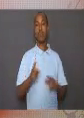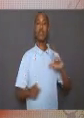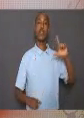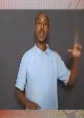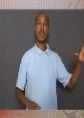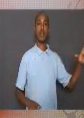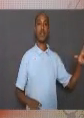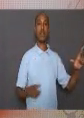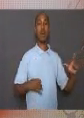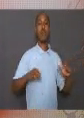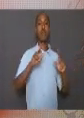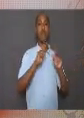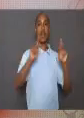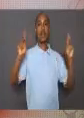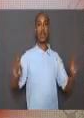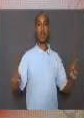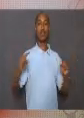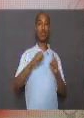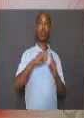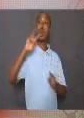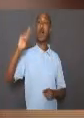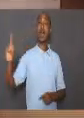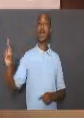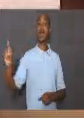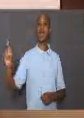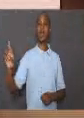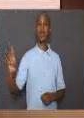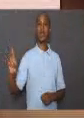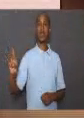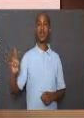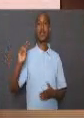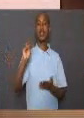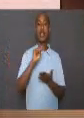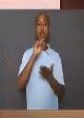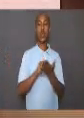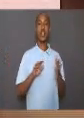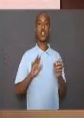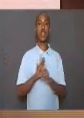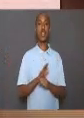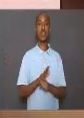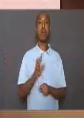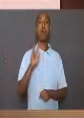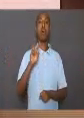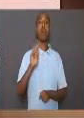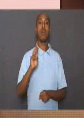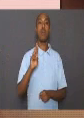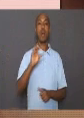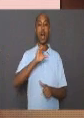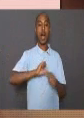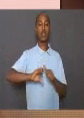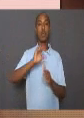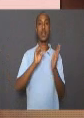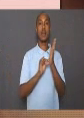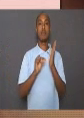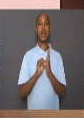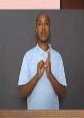the periodic table to the right, the nuclear charge, or atomic